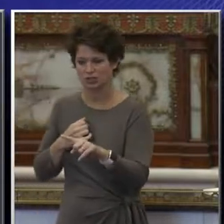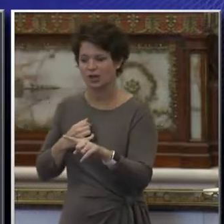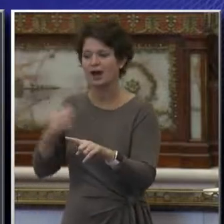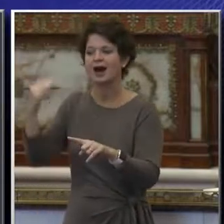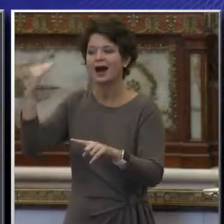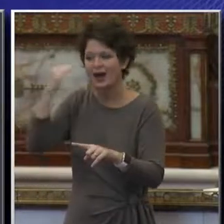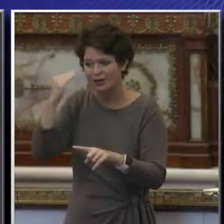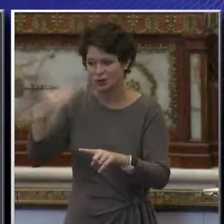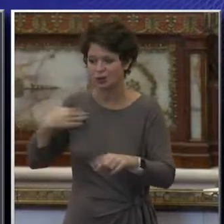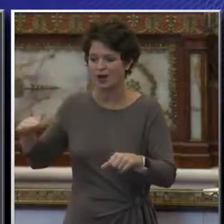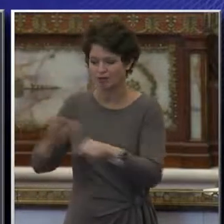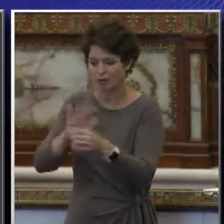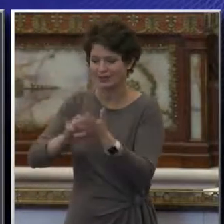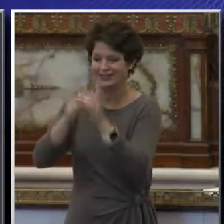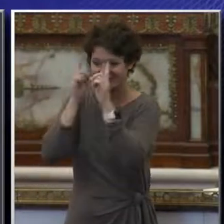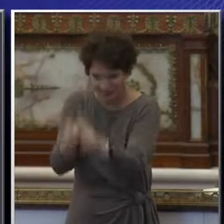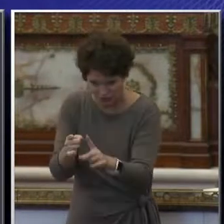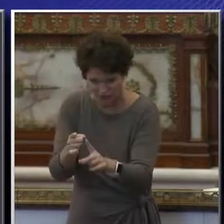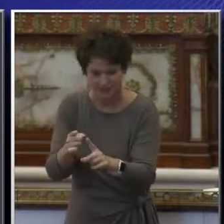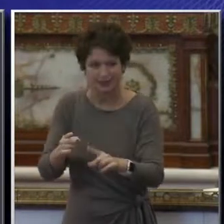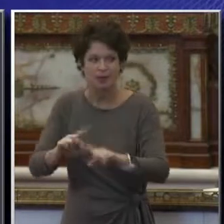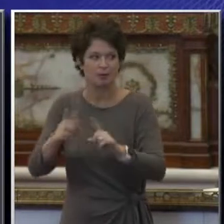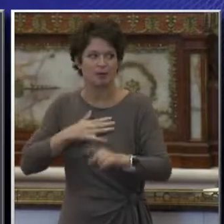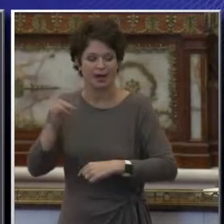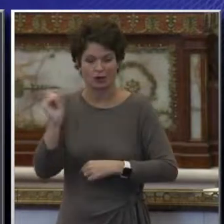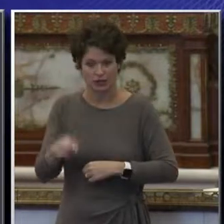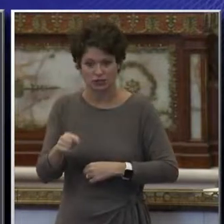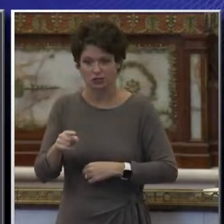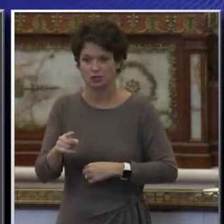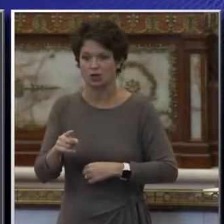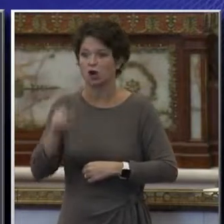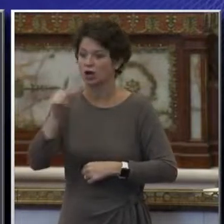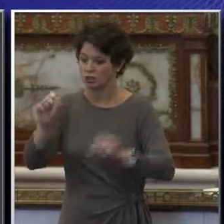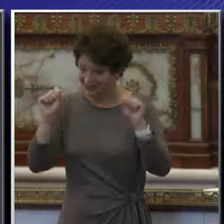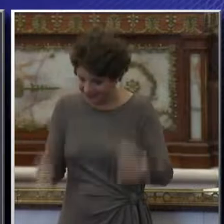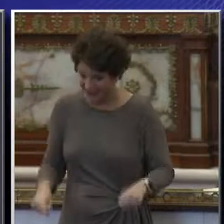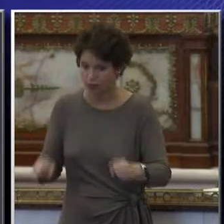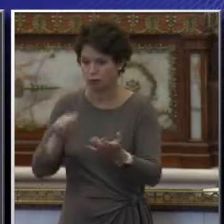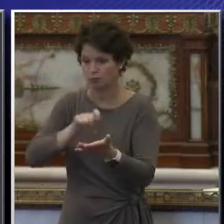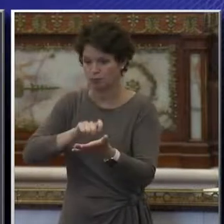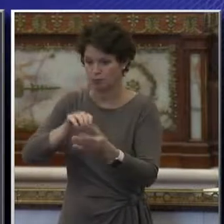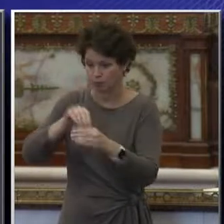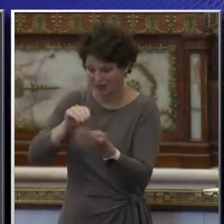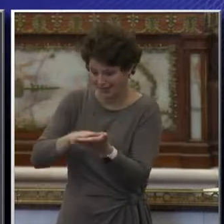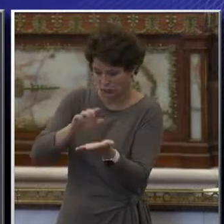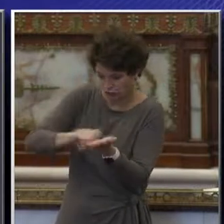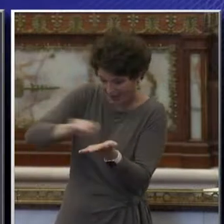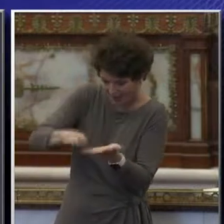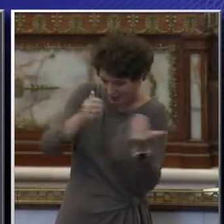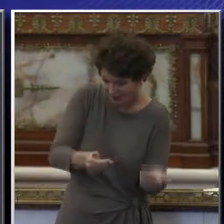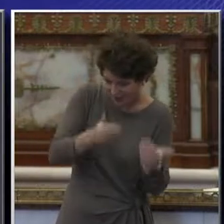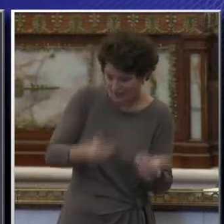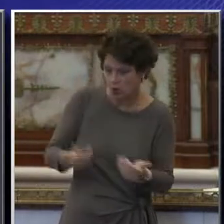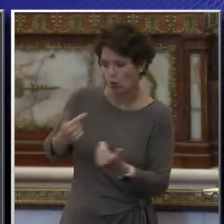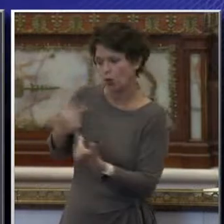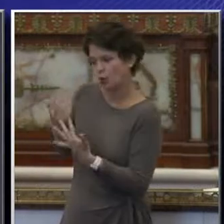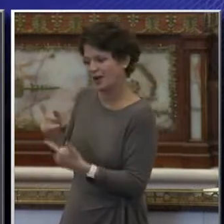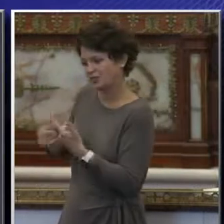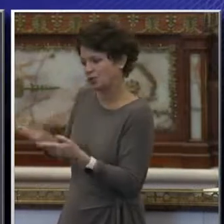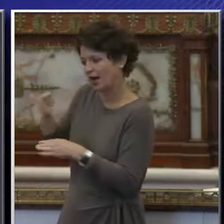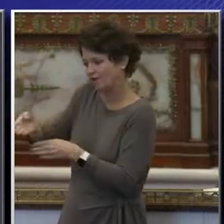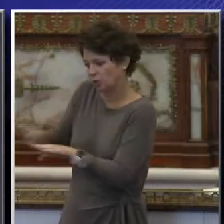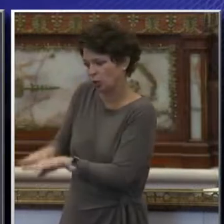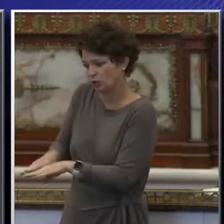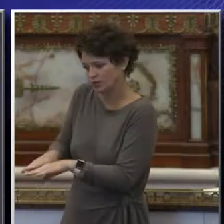you have full intent to. My question is, are you able to put it in writing, all right, or do you have to wait until after closing for